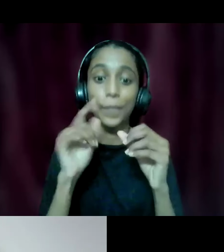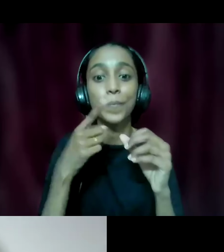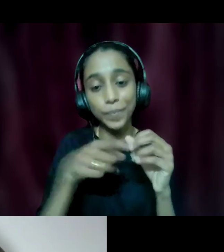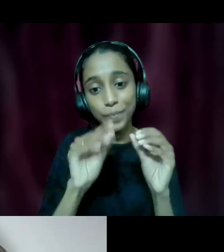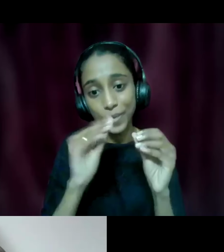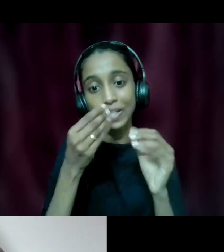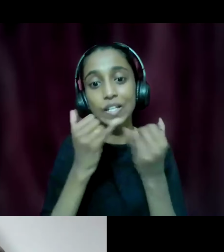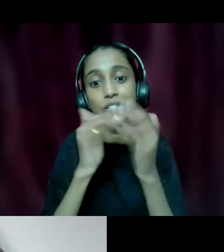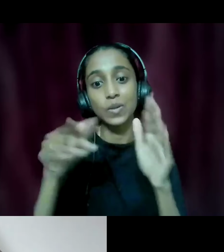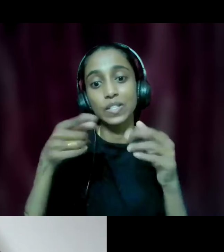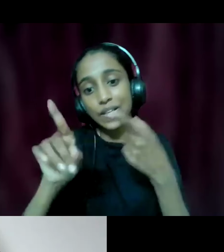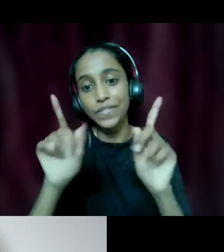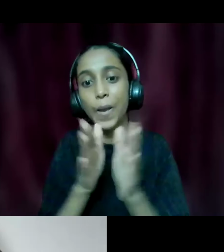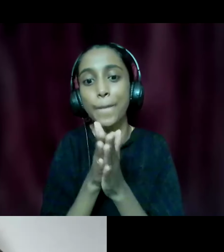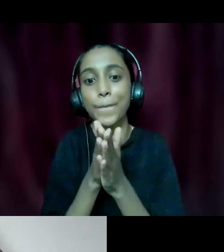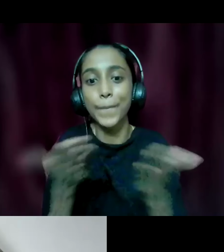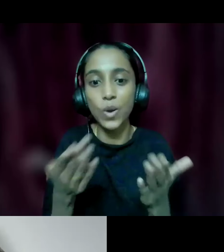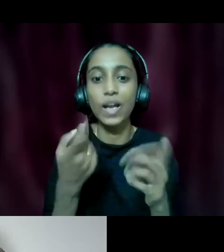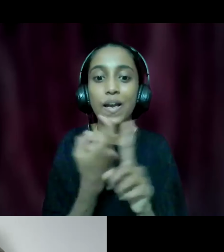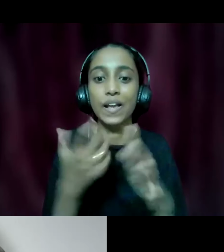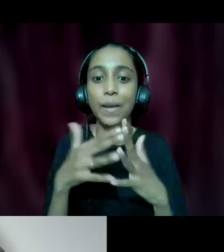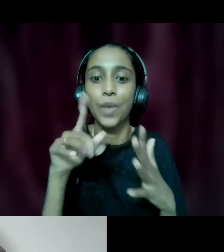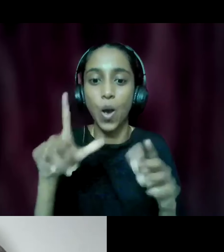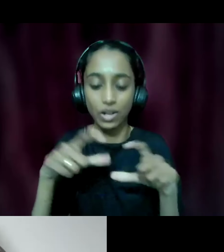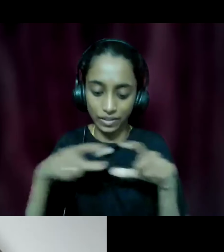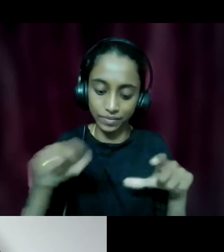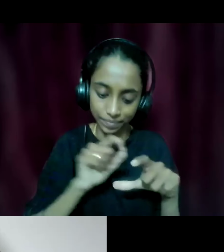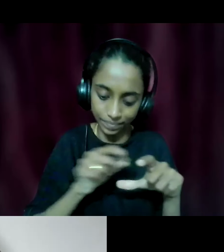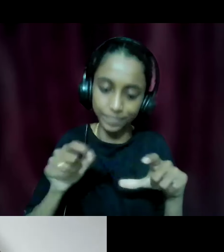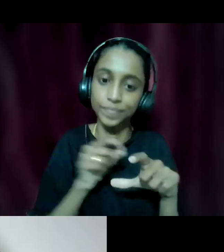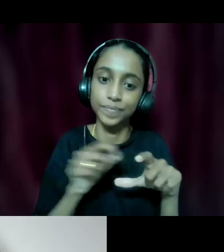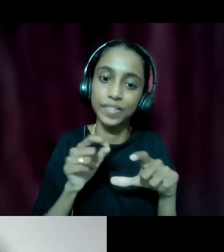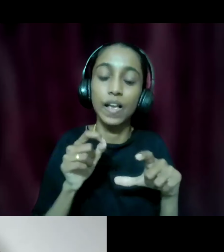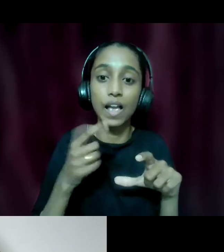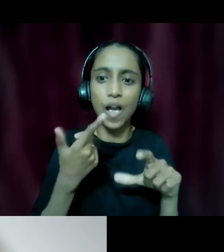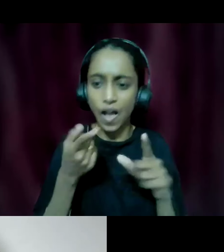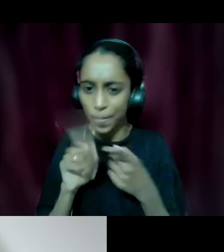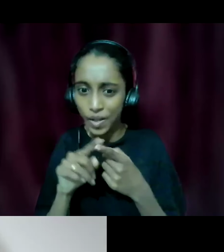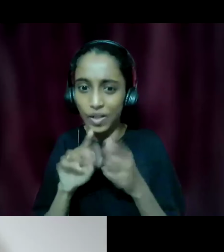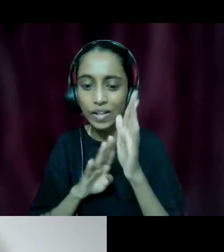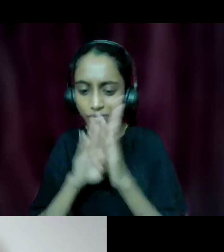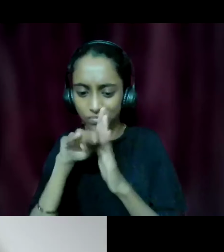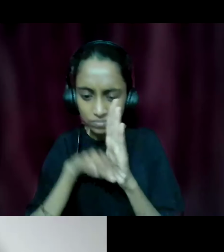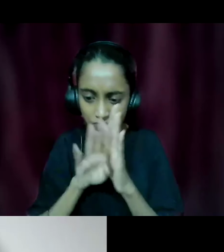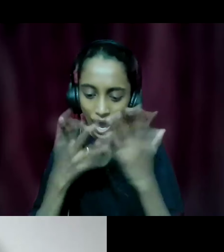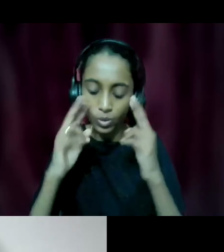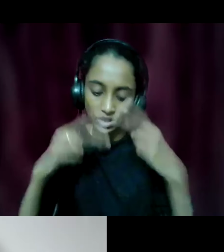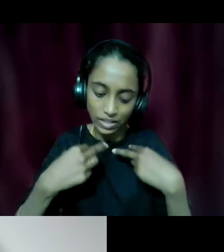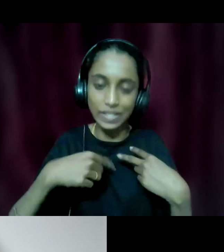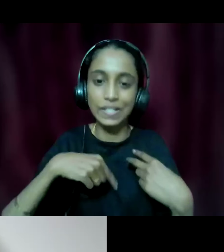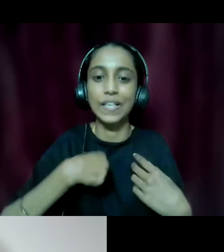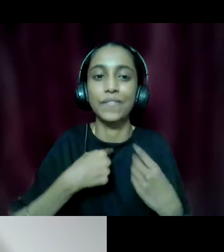grid in their notebook. That's right. They can track their own progress. Completely. All right. I'm